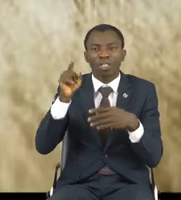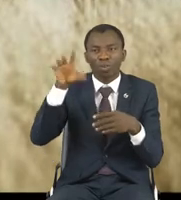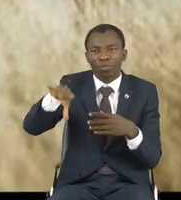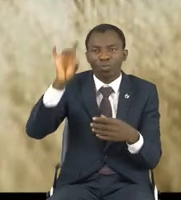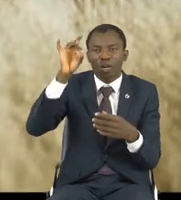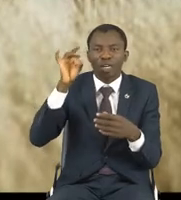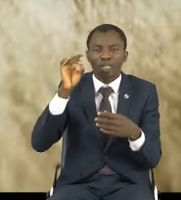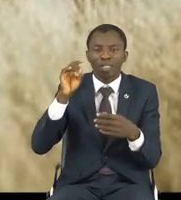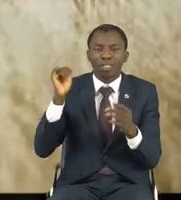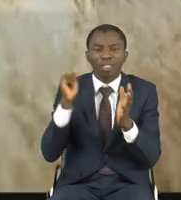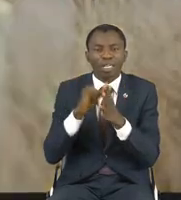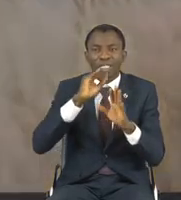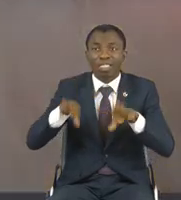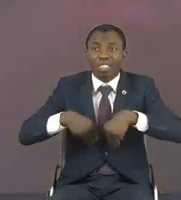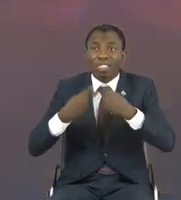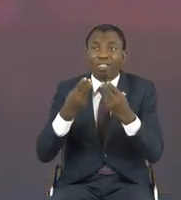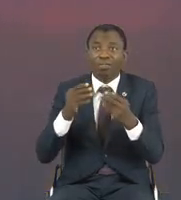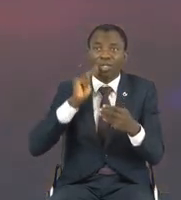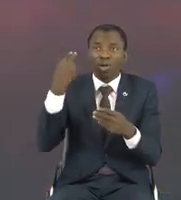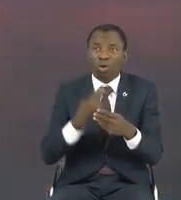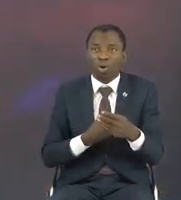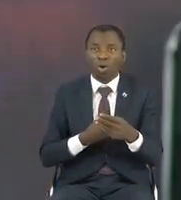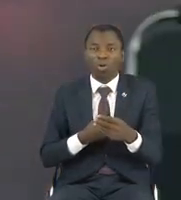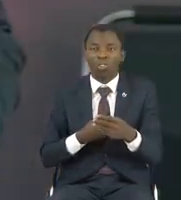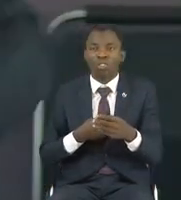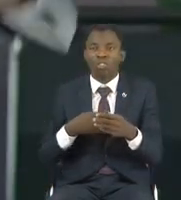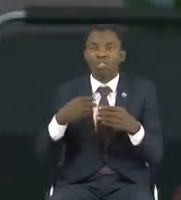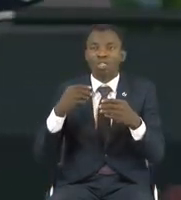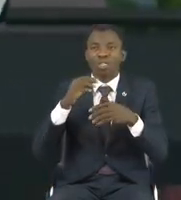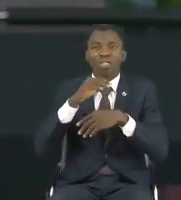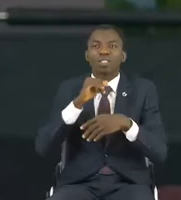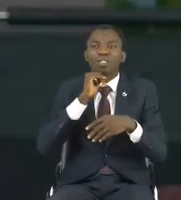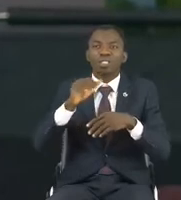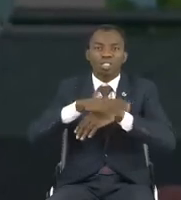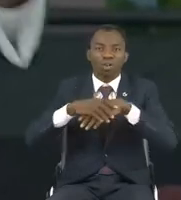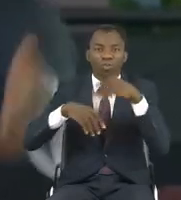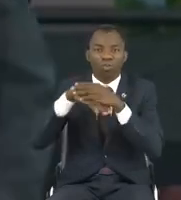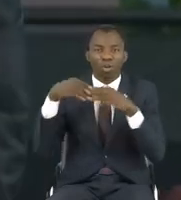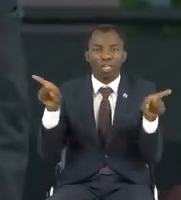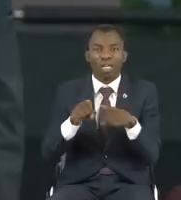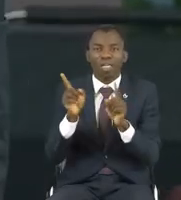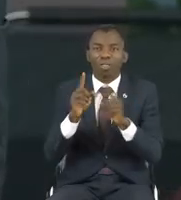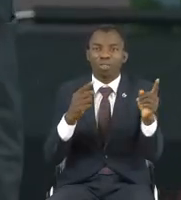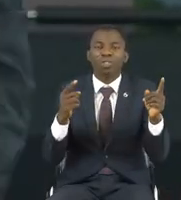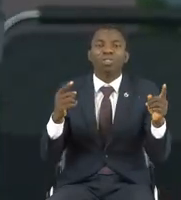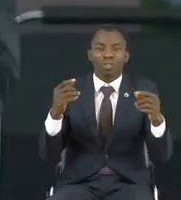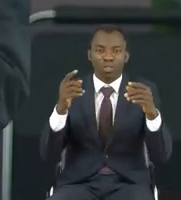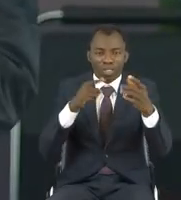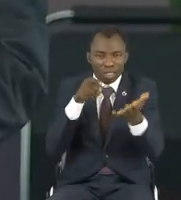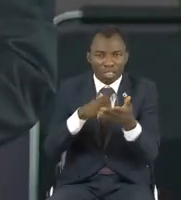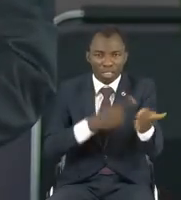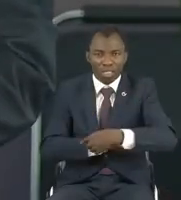us discomfort, like sometimes, like today now, there in the sun, not